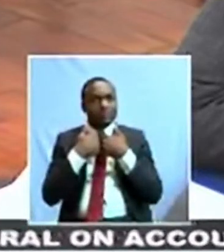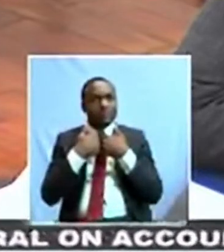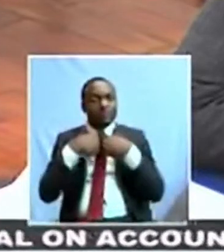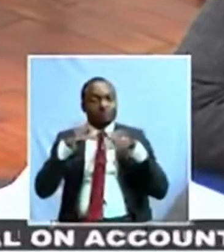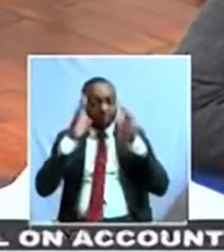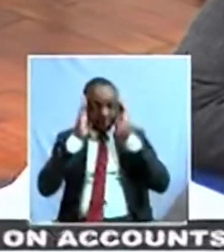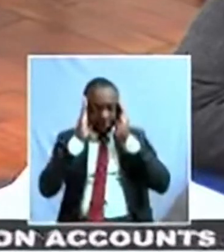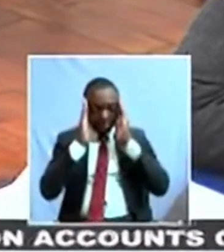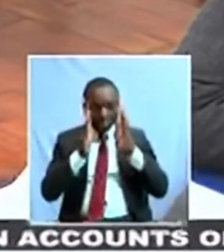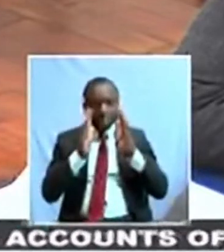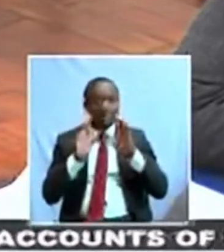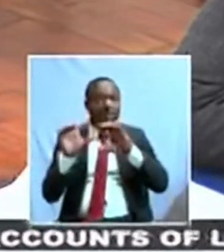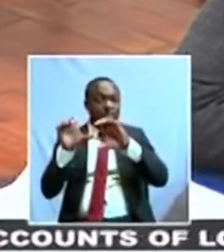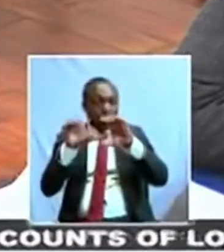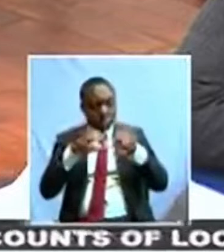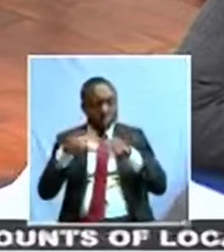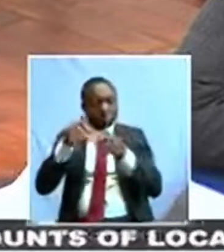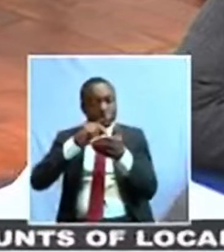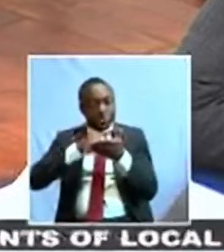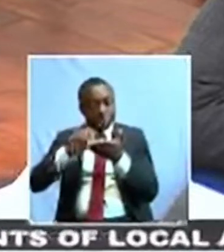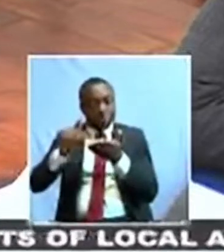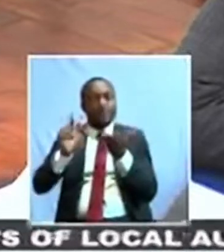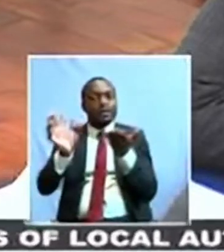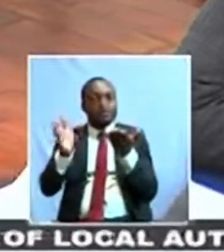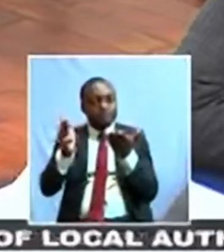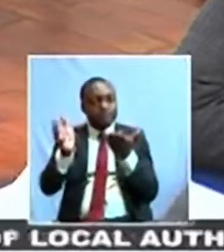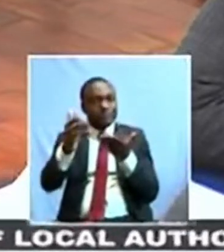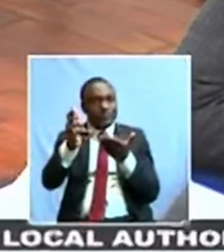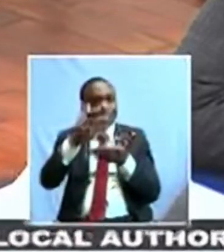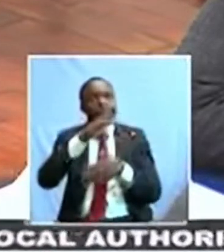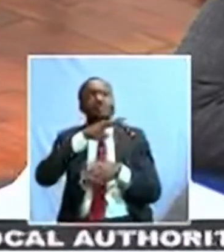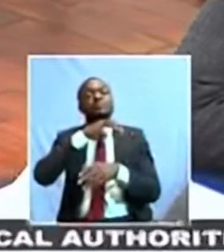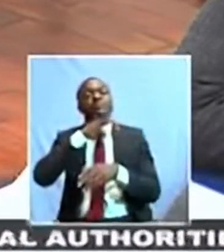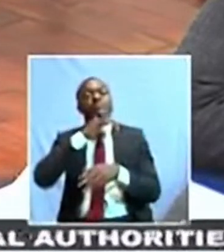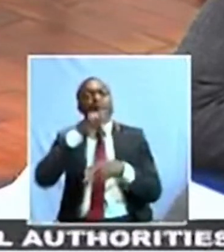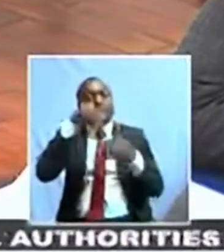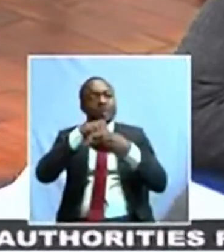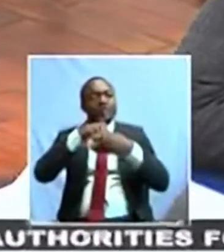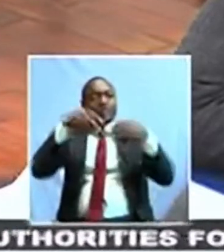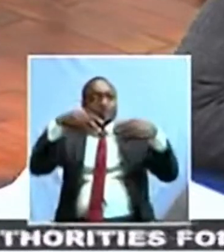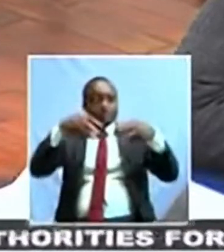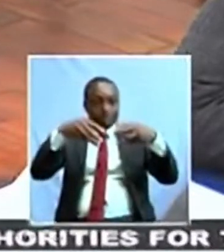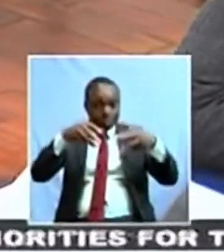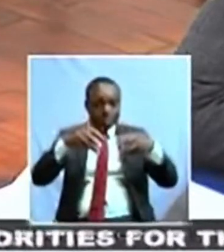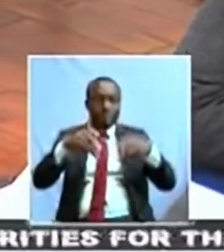committed to doing weekly collection of refuse in the markets,